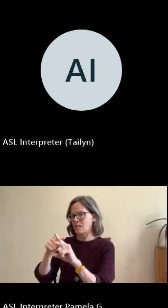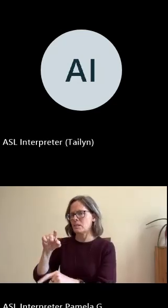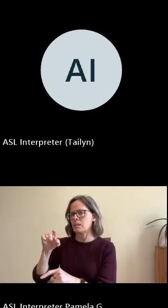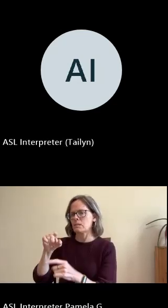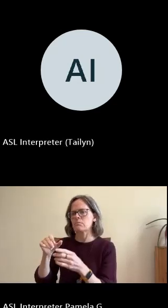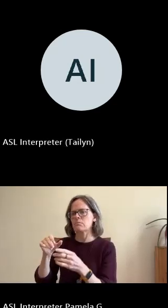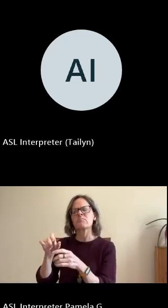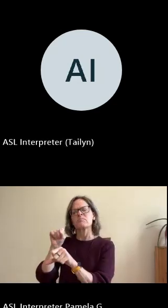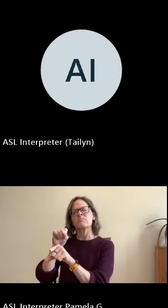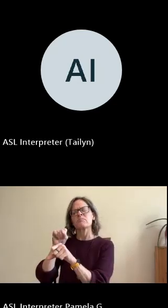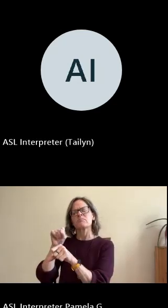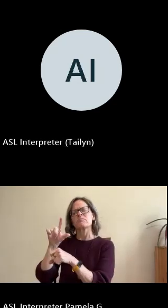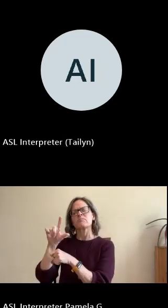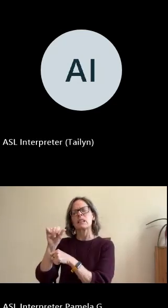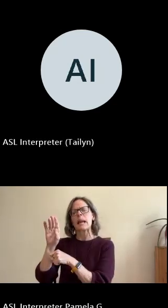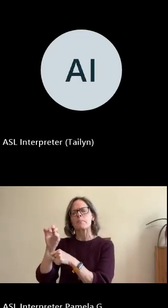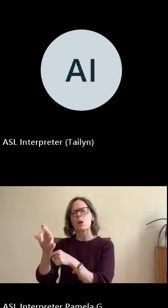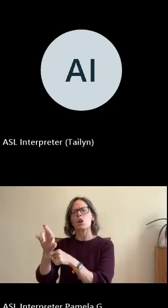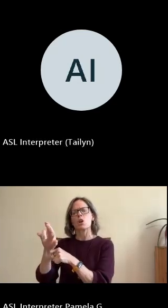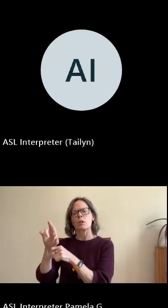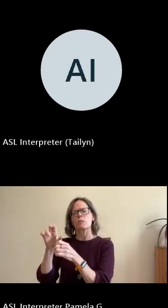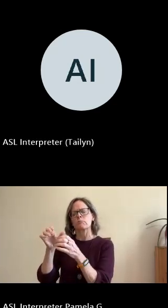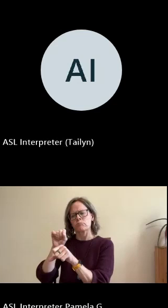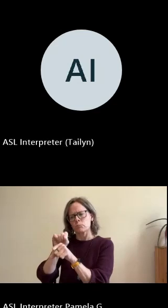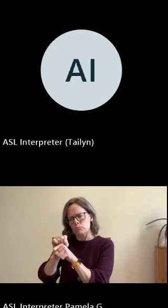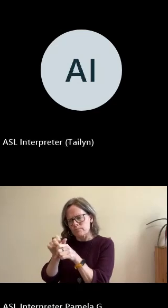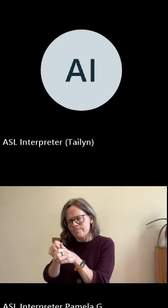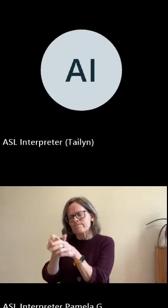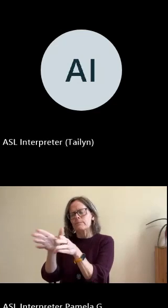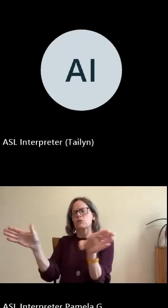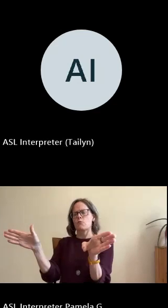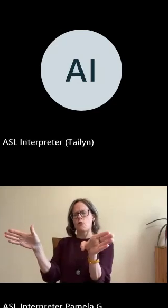broadly. So they're generally going to be more pro-worker,